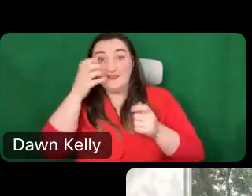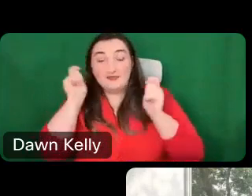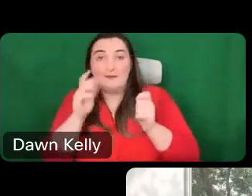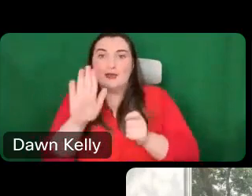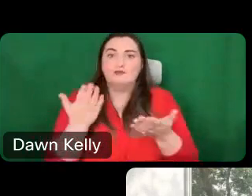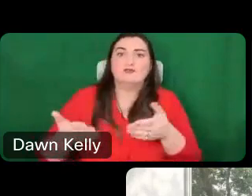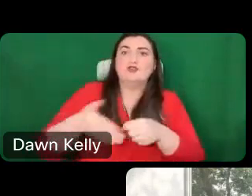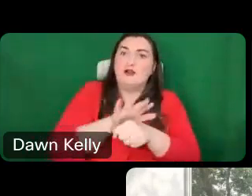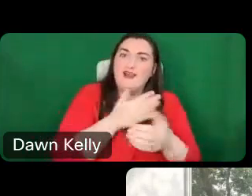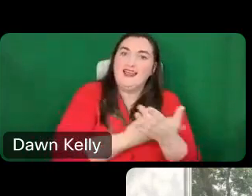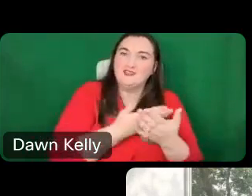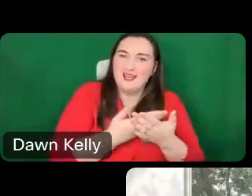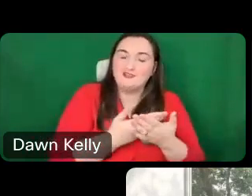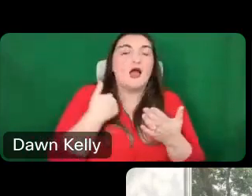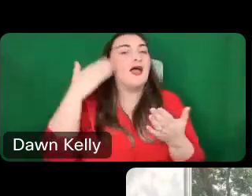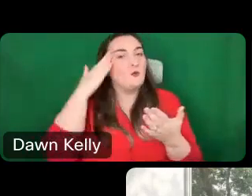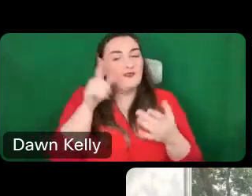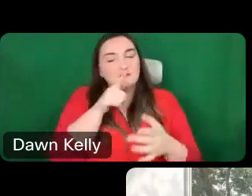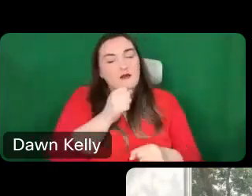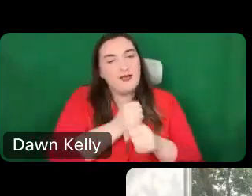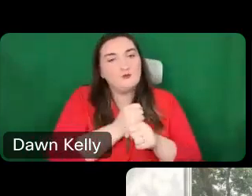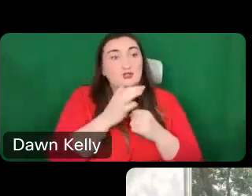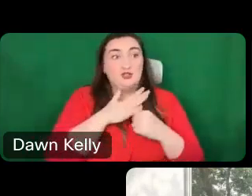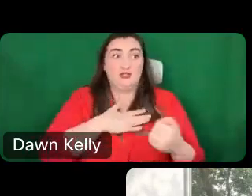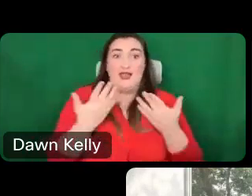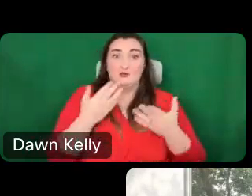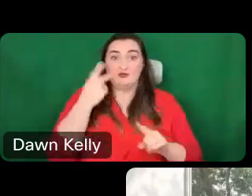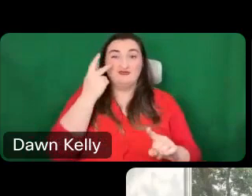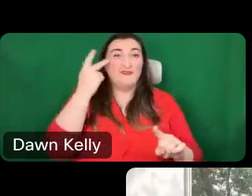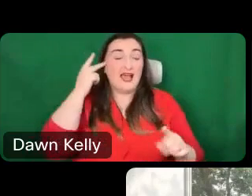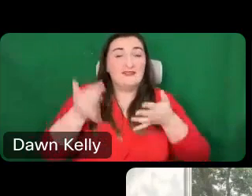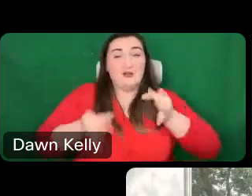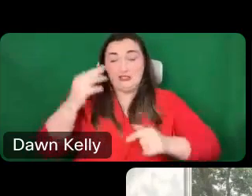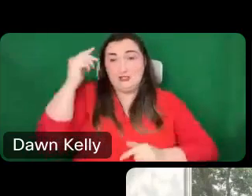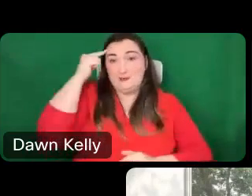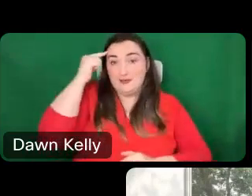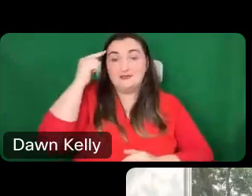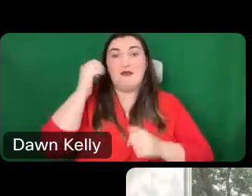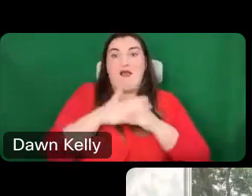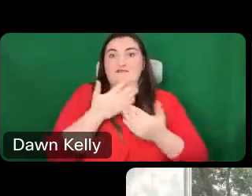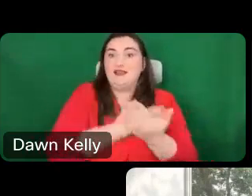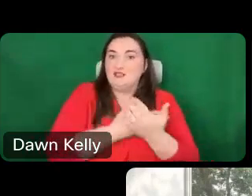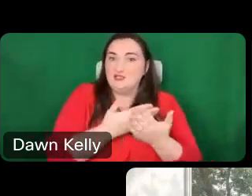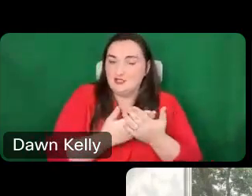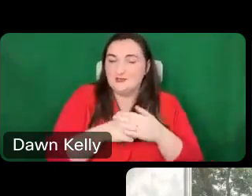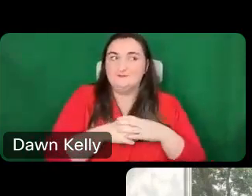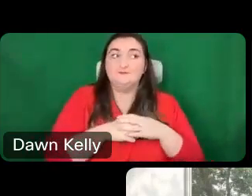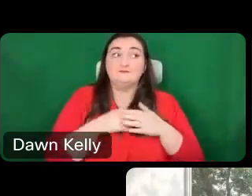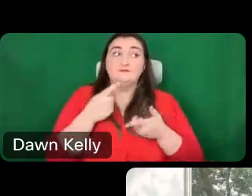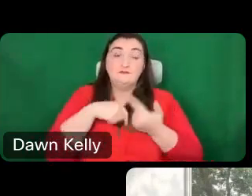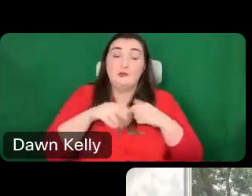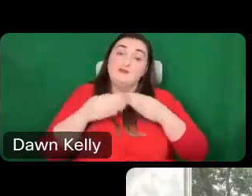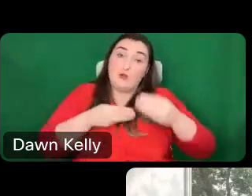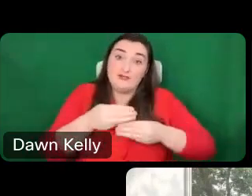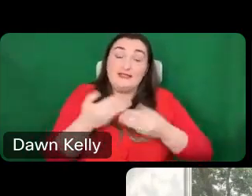and I know that's being looked at just to revise it, and that's really, really important. Our processes, I suppose we're